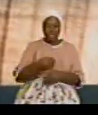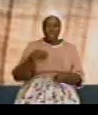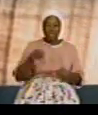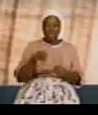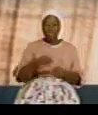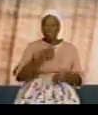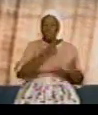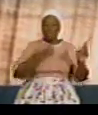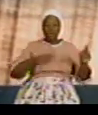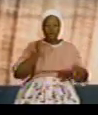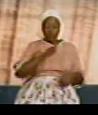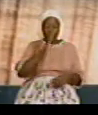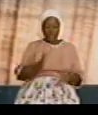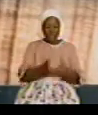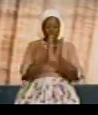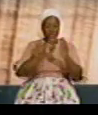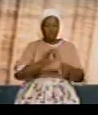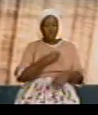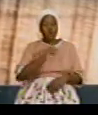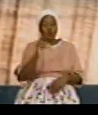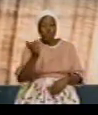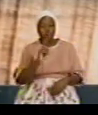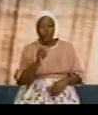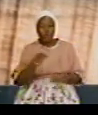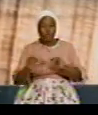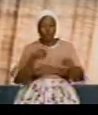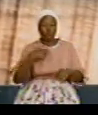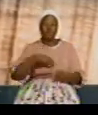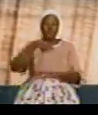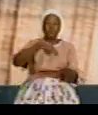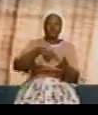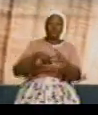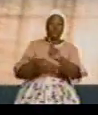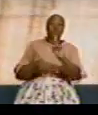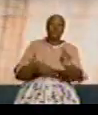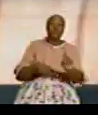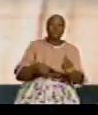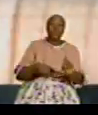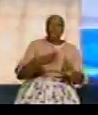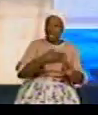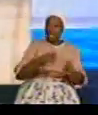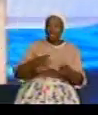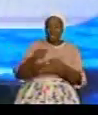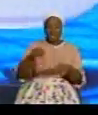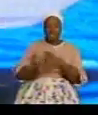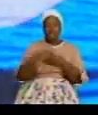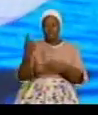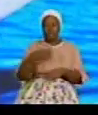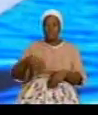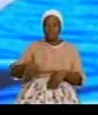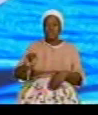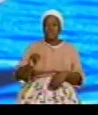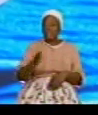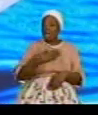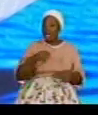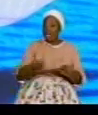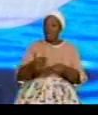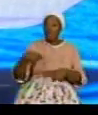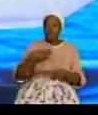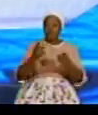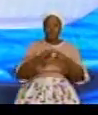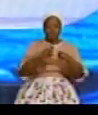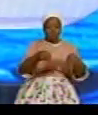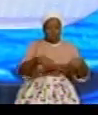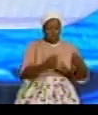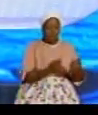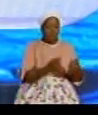be asking us, where do we stand? And in eternity, as you want to cross over